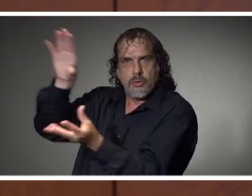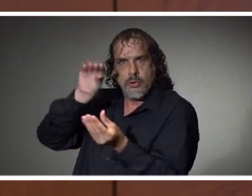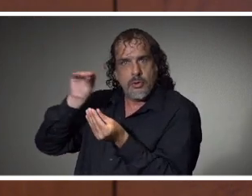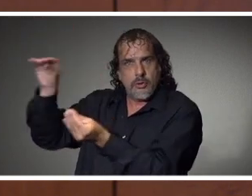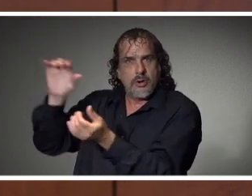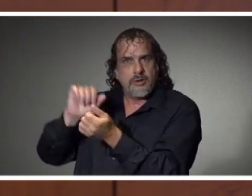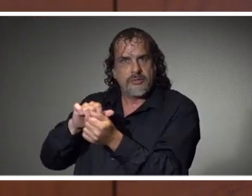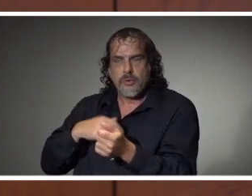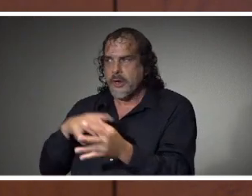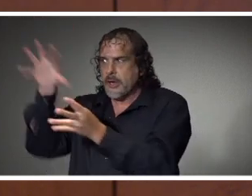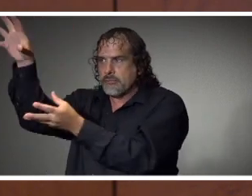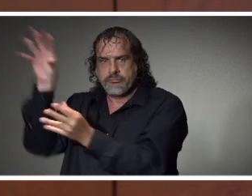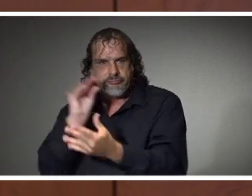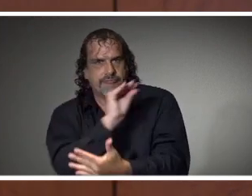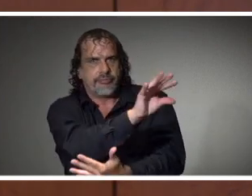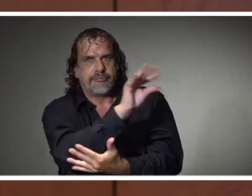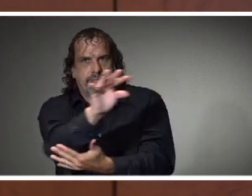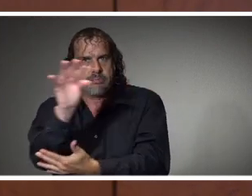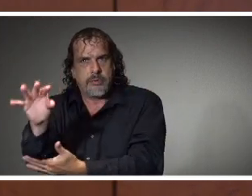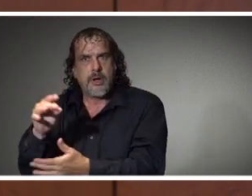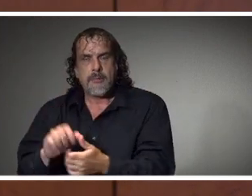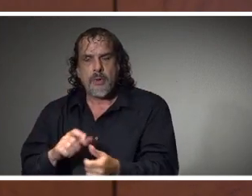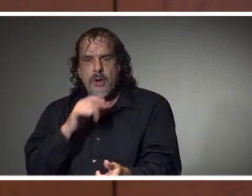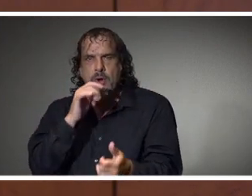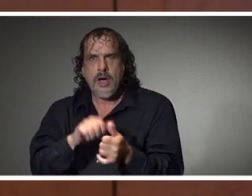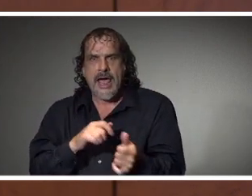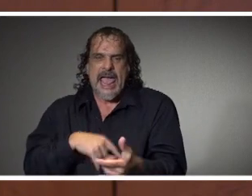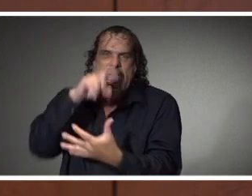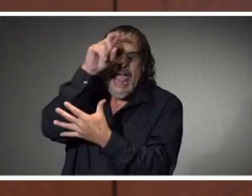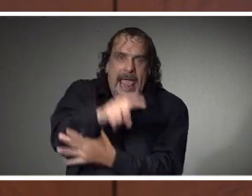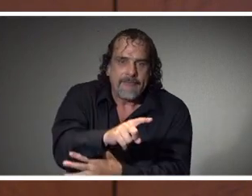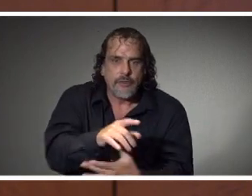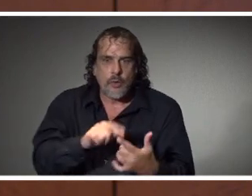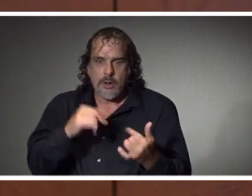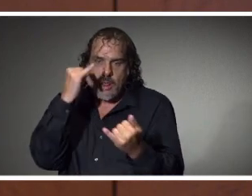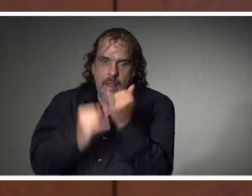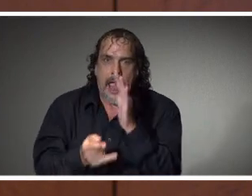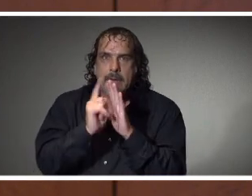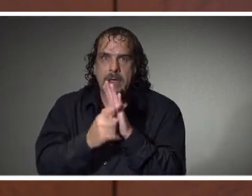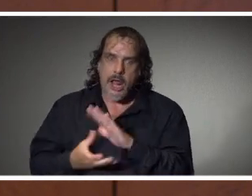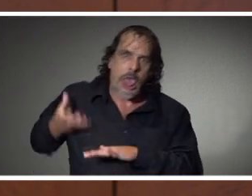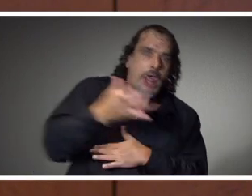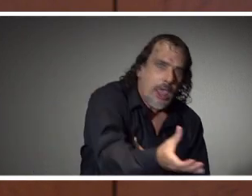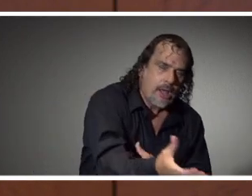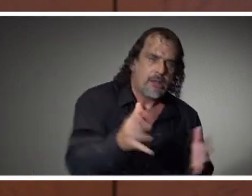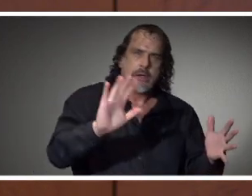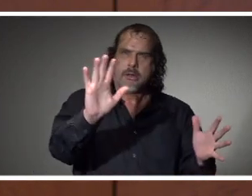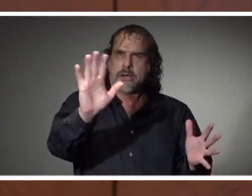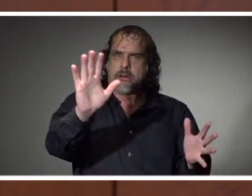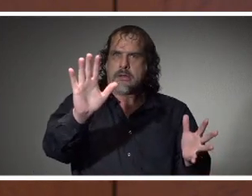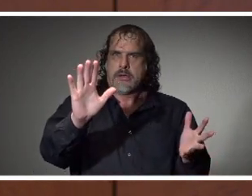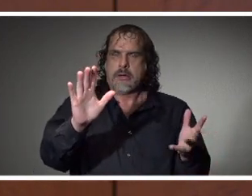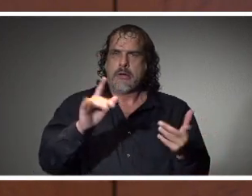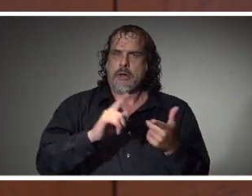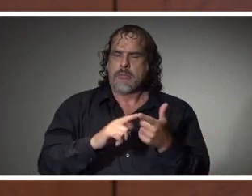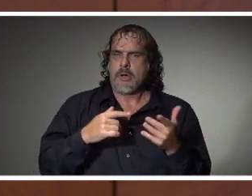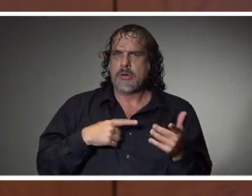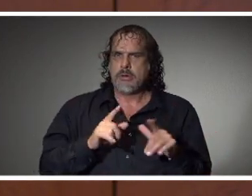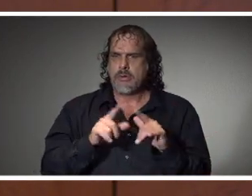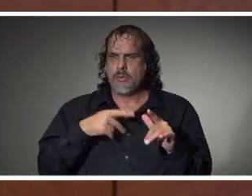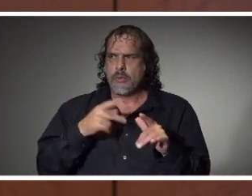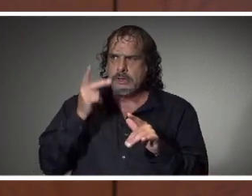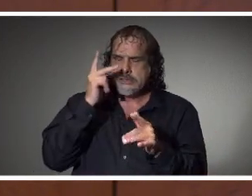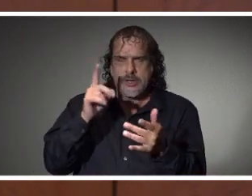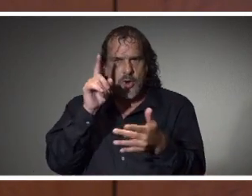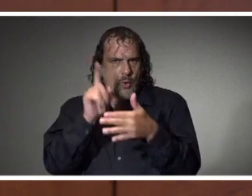able to respond, but you don't want to have to respond to that type of emergency. So, but we did see exactly what Dr.